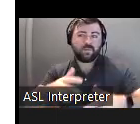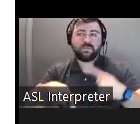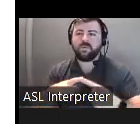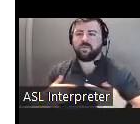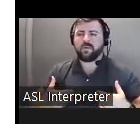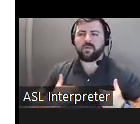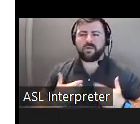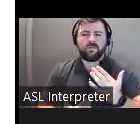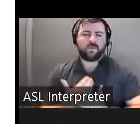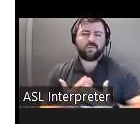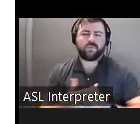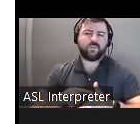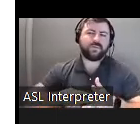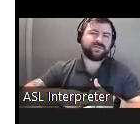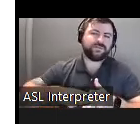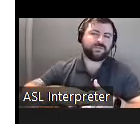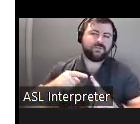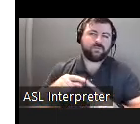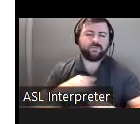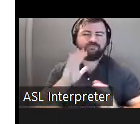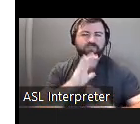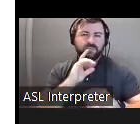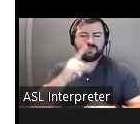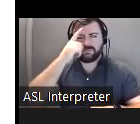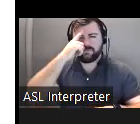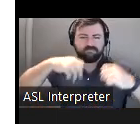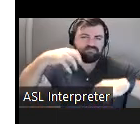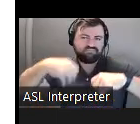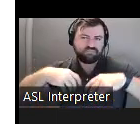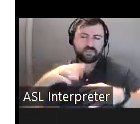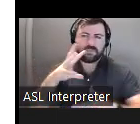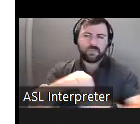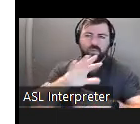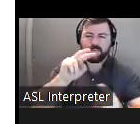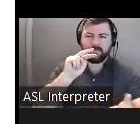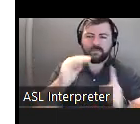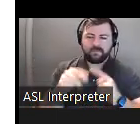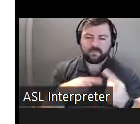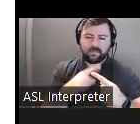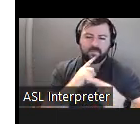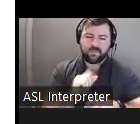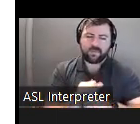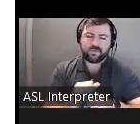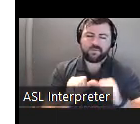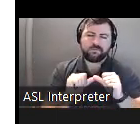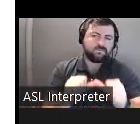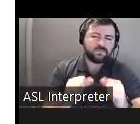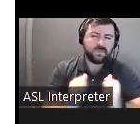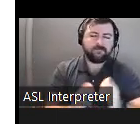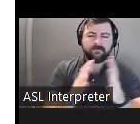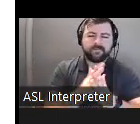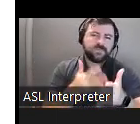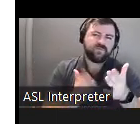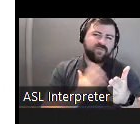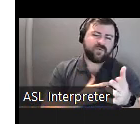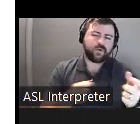new initiatives we are looking to brainstorm, including your perspective when we look to implement some of our